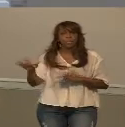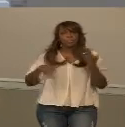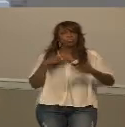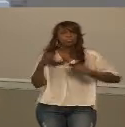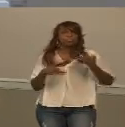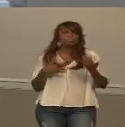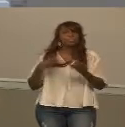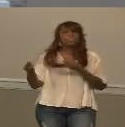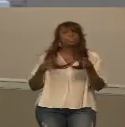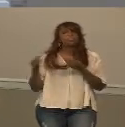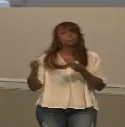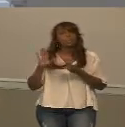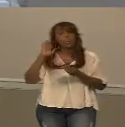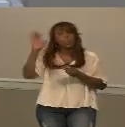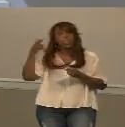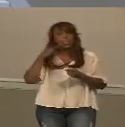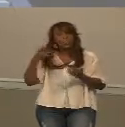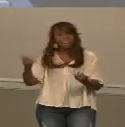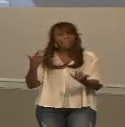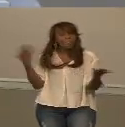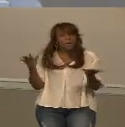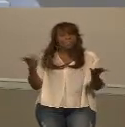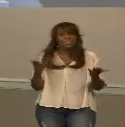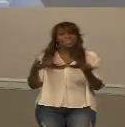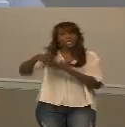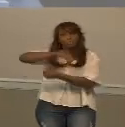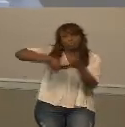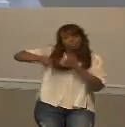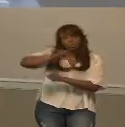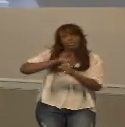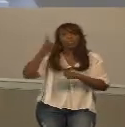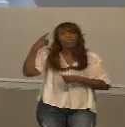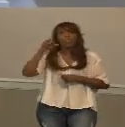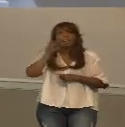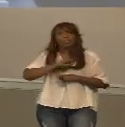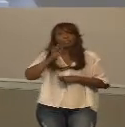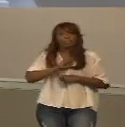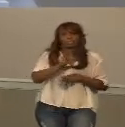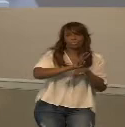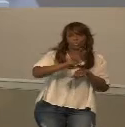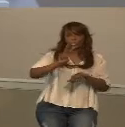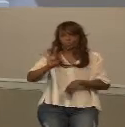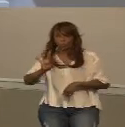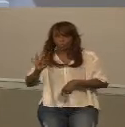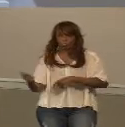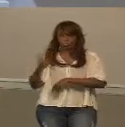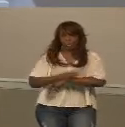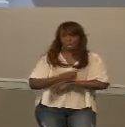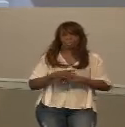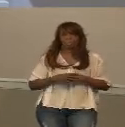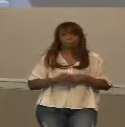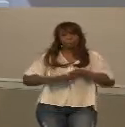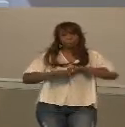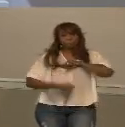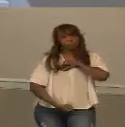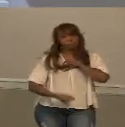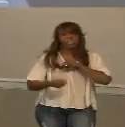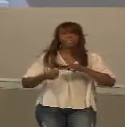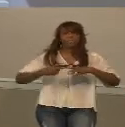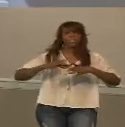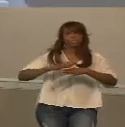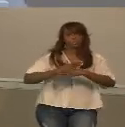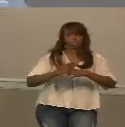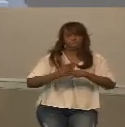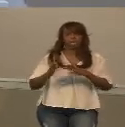Gift Ministry will be hosting an ice cream social today from 2 to 4 p.m. Grief Share 13-week